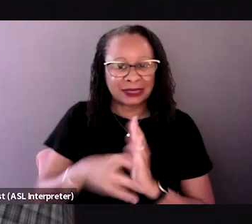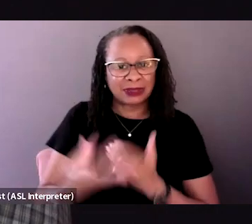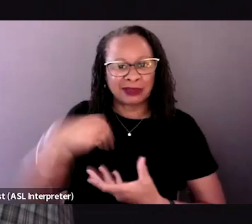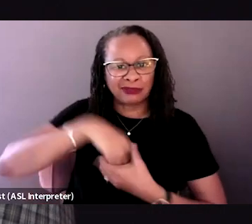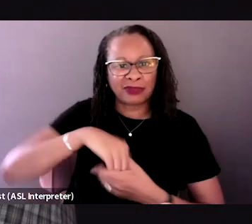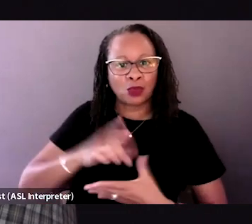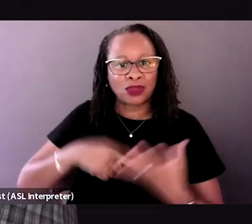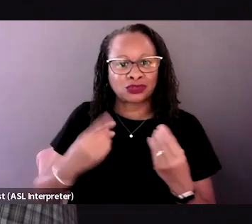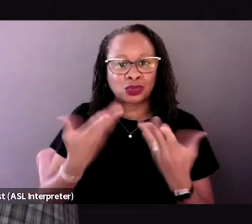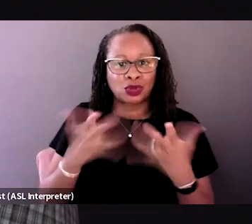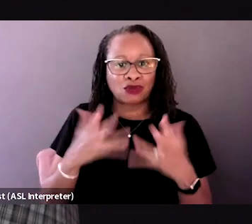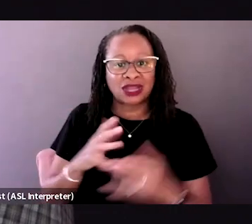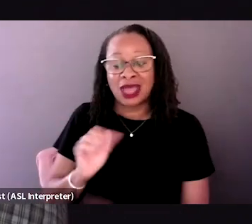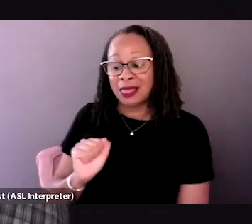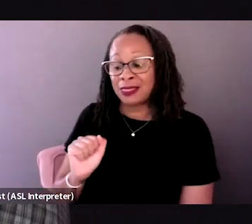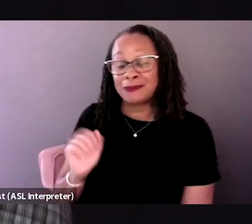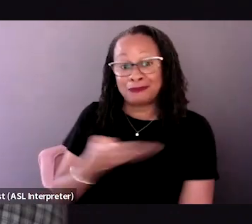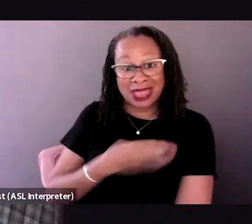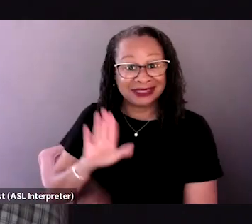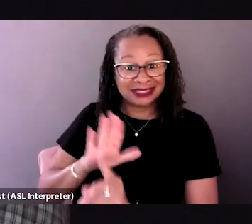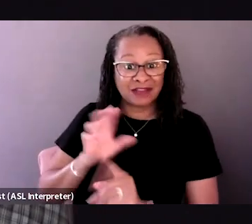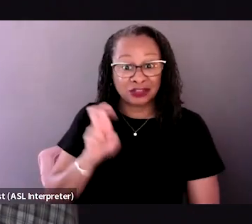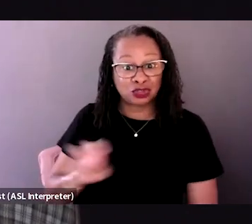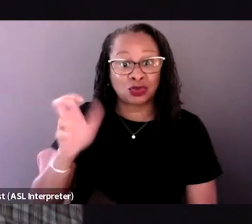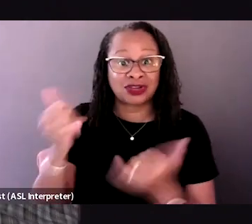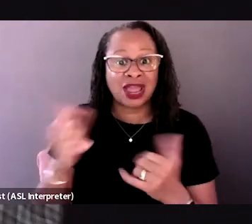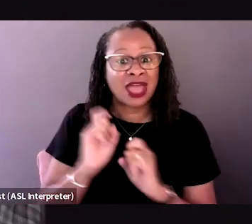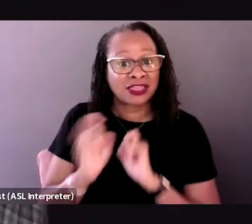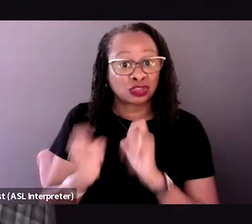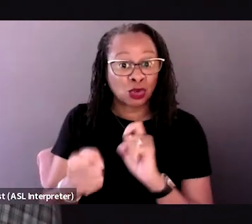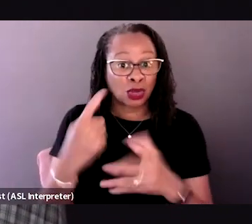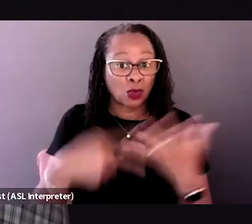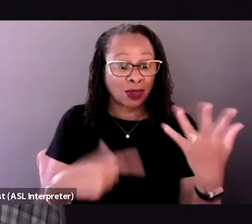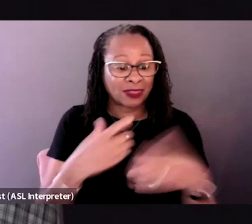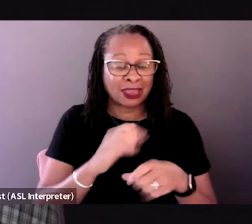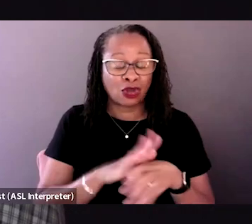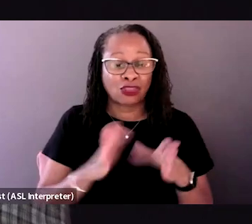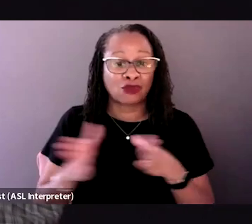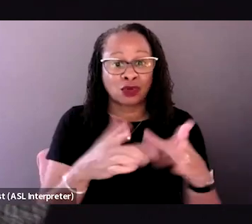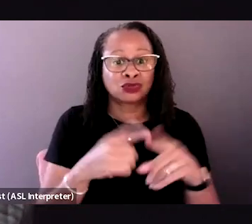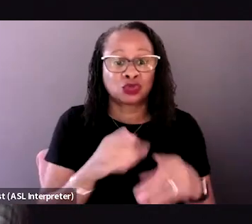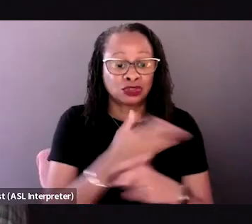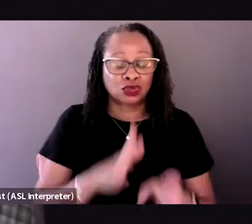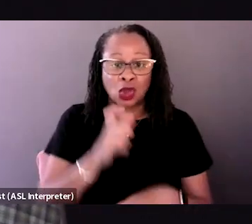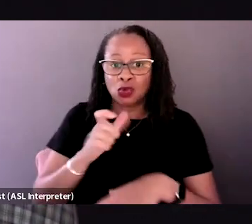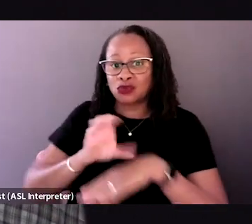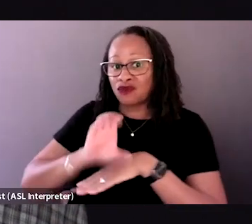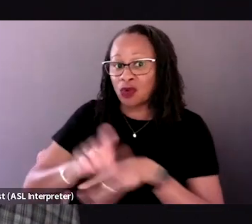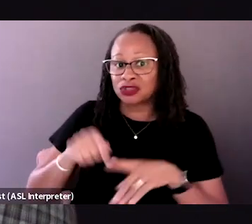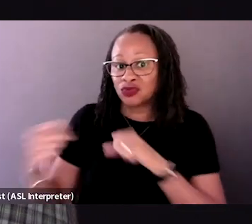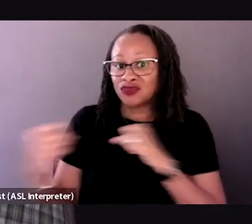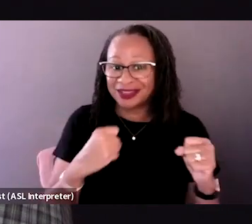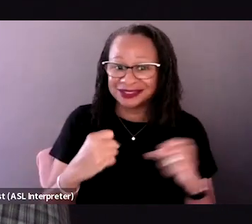imbued in what they're doing already. And the band even is touring now, and they're donating what they make on the road to musicians who